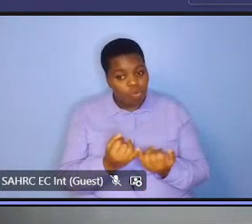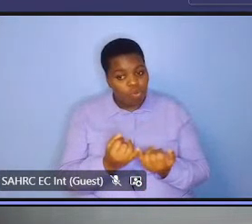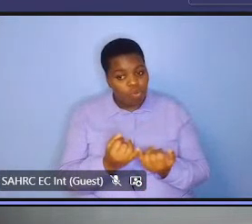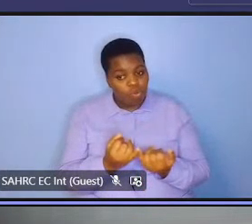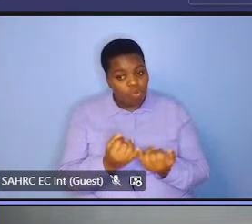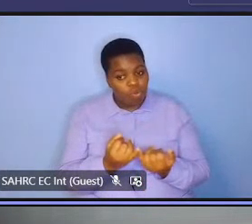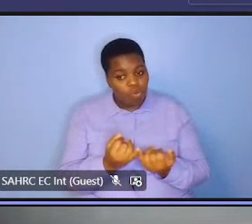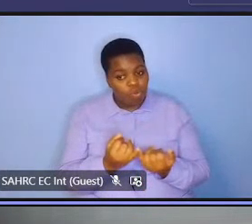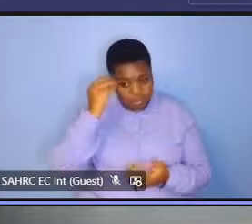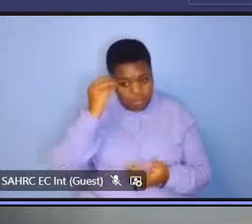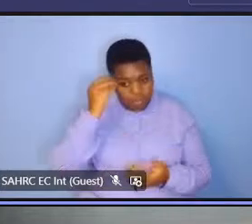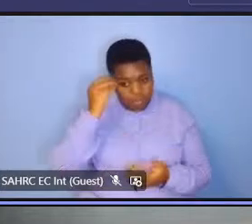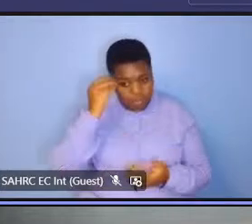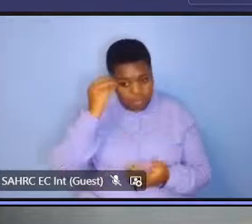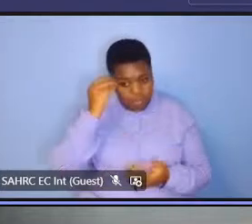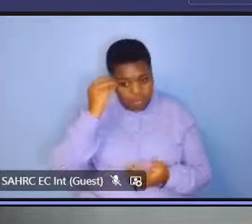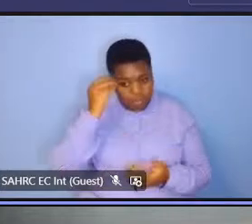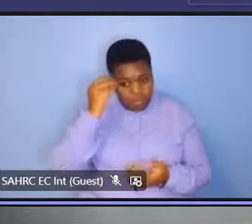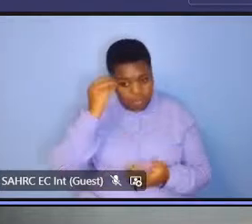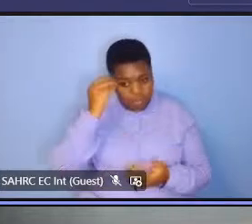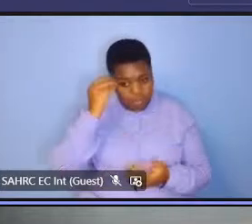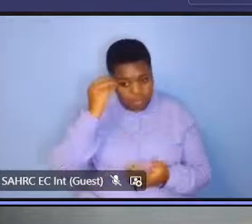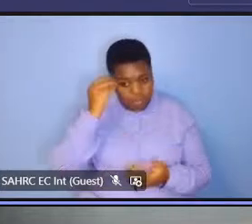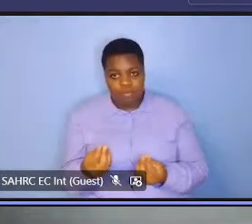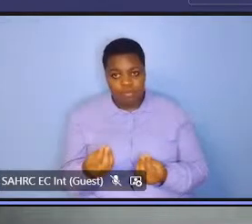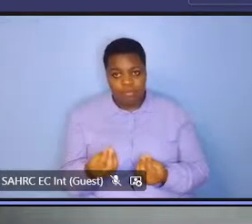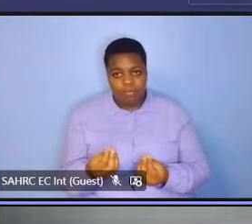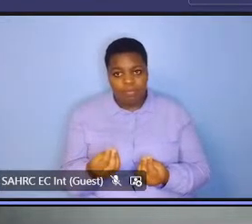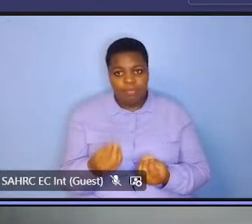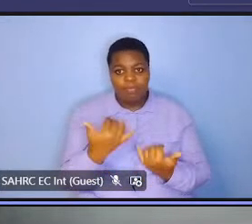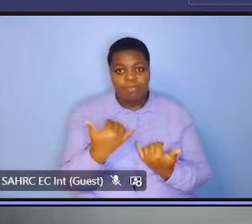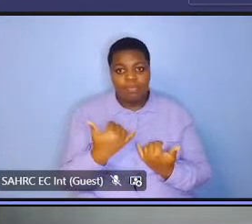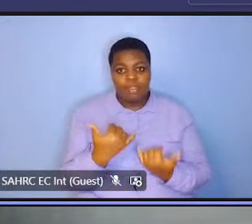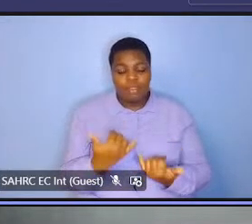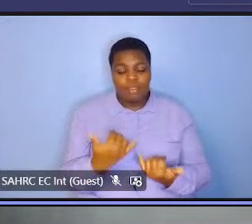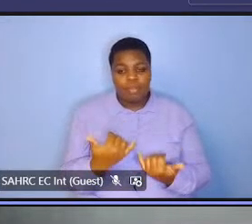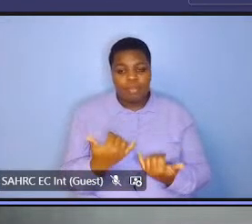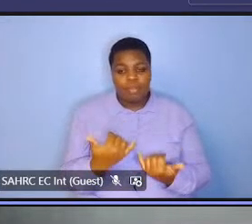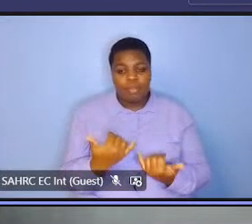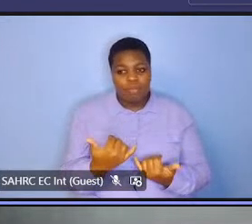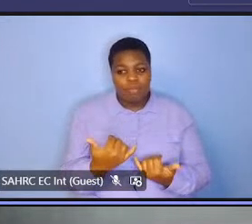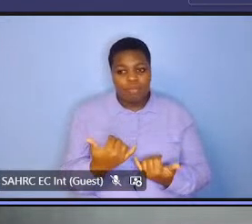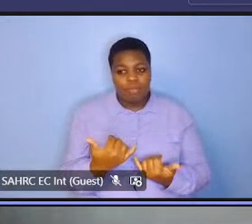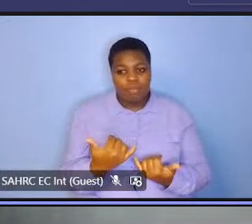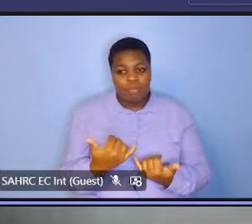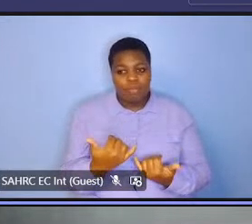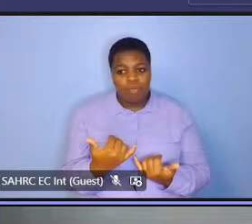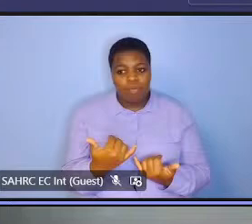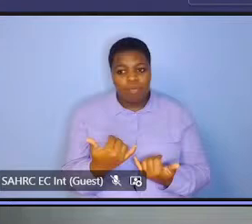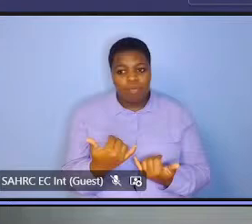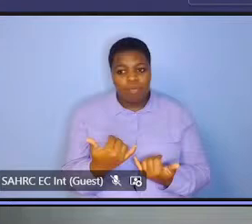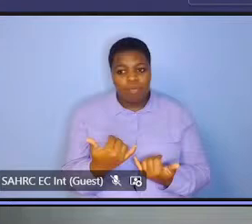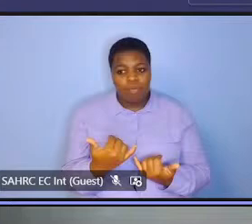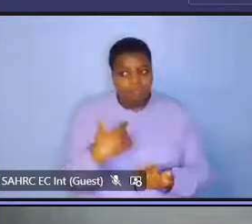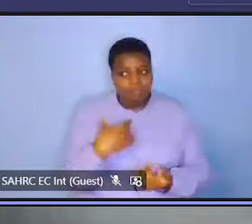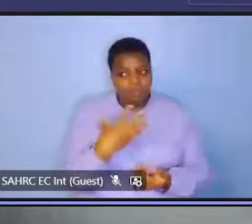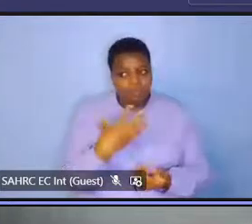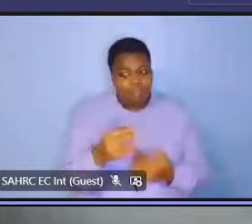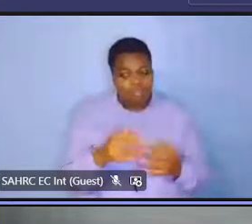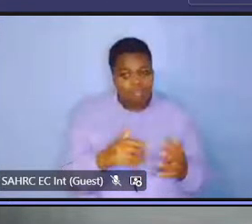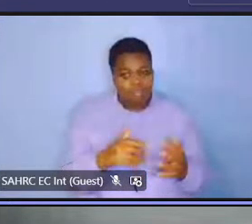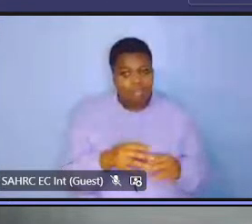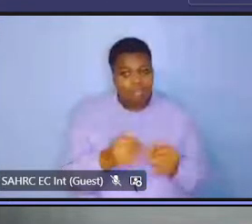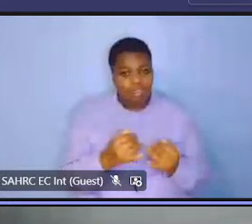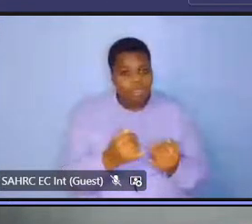the schools and learners. Now, what perhaps maybe should be a recommendation here as